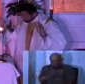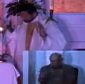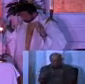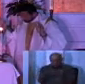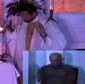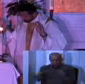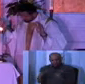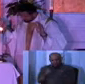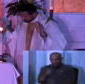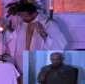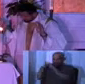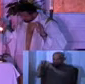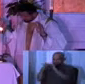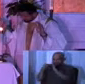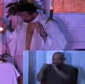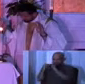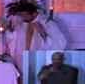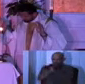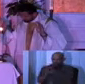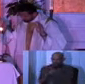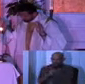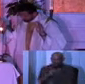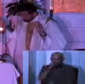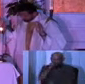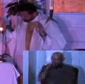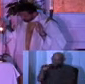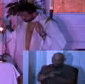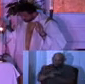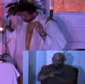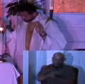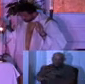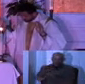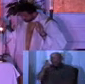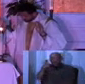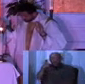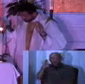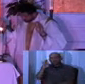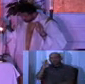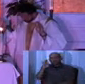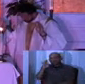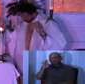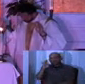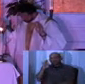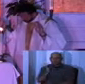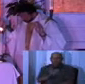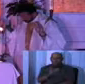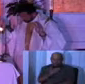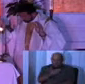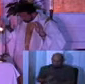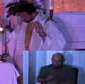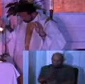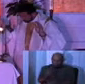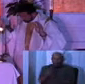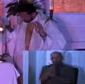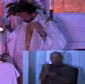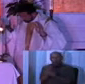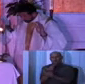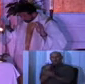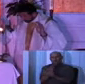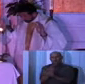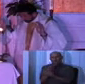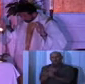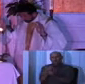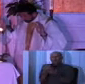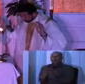one with Christ. Our flesh filled with his Spirit of sacrifice, our spirits refreshed by his